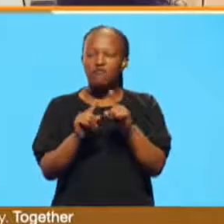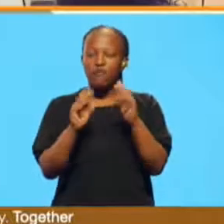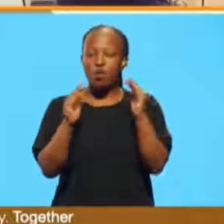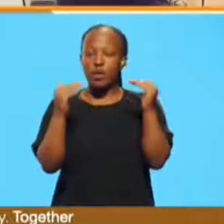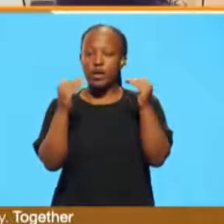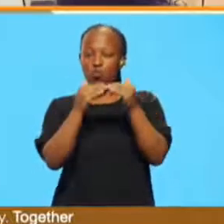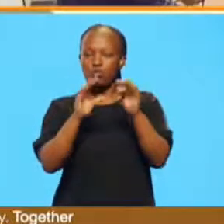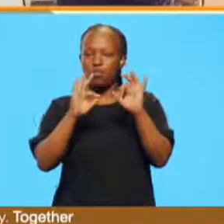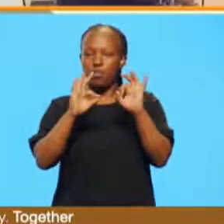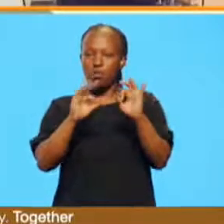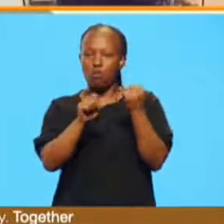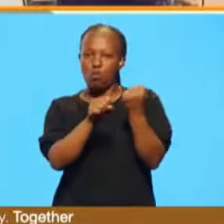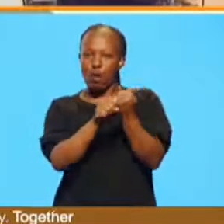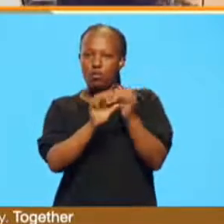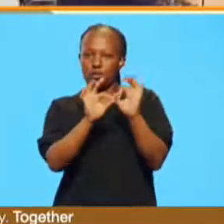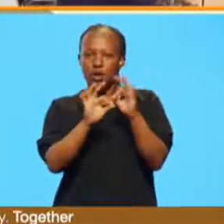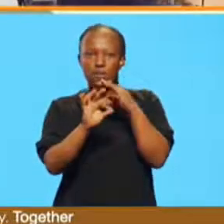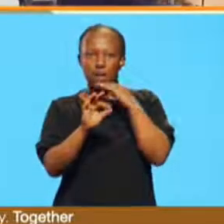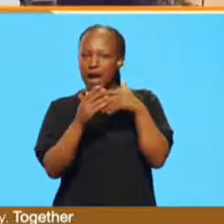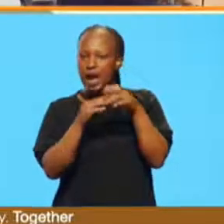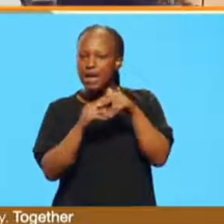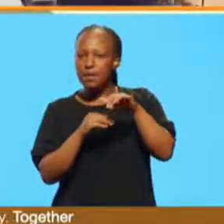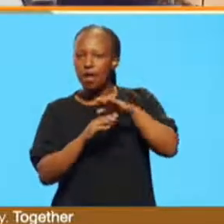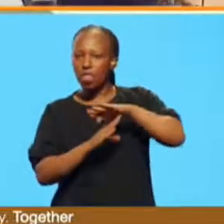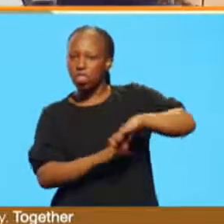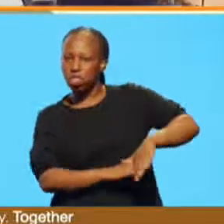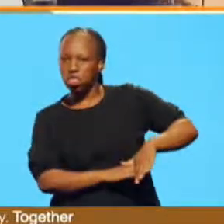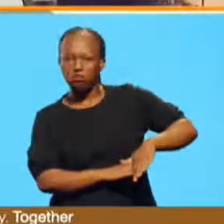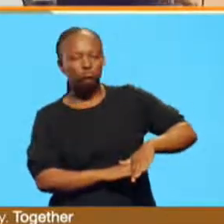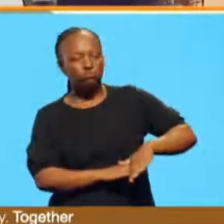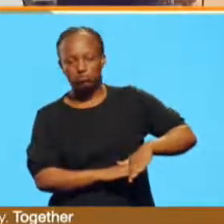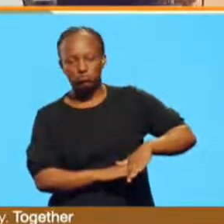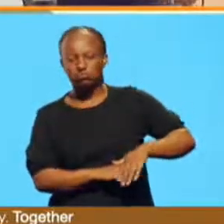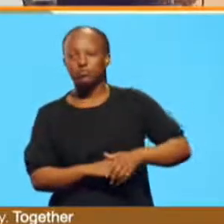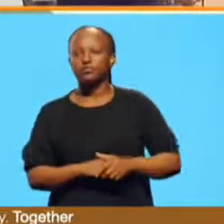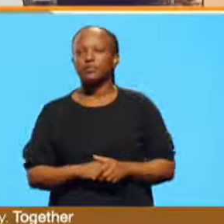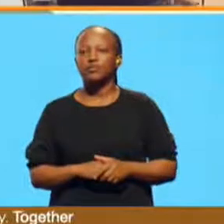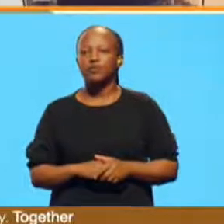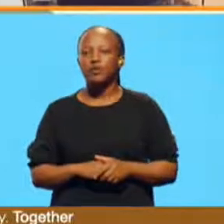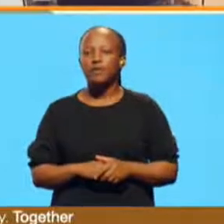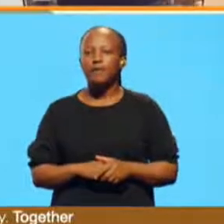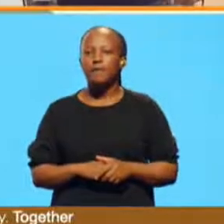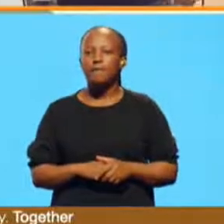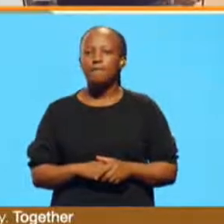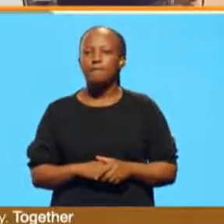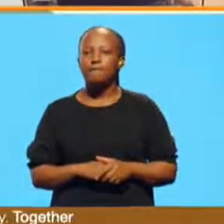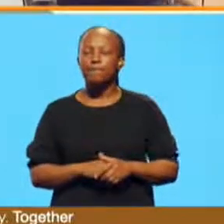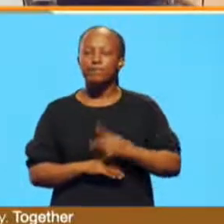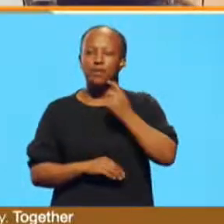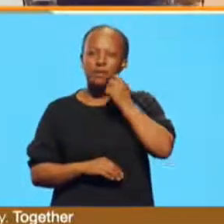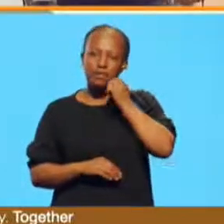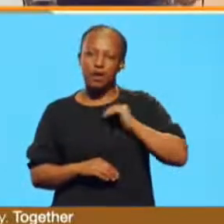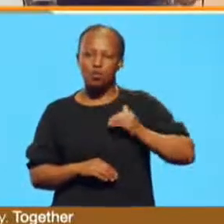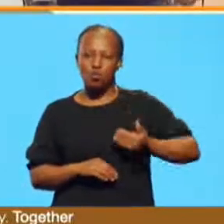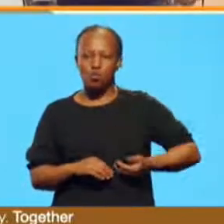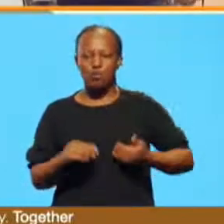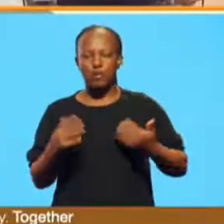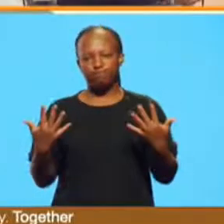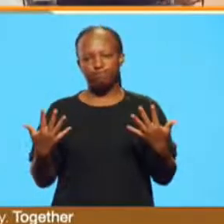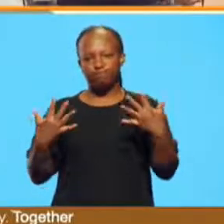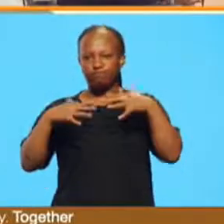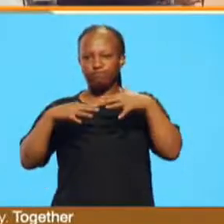equitable efficient, so that no one is left behind. And then gender mainstreaming, I already alluded that it